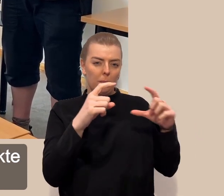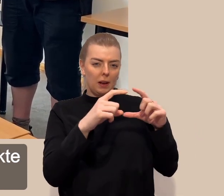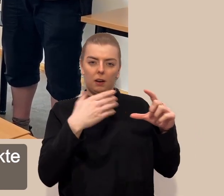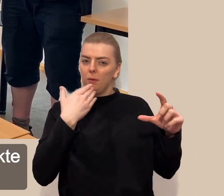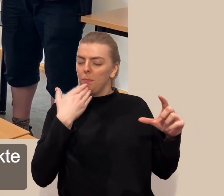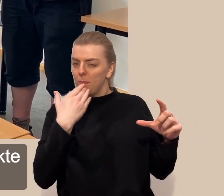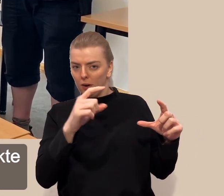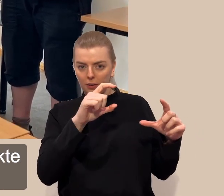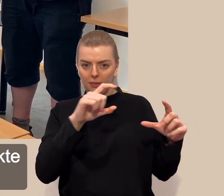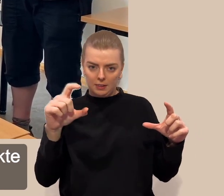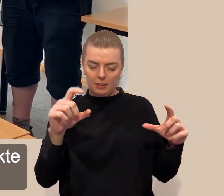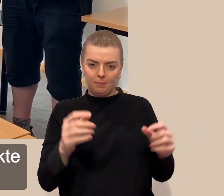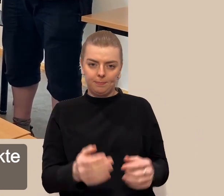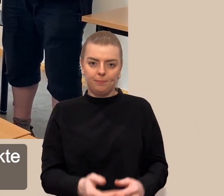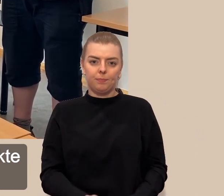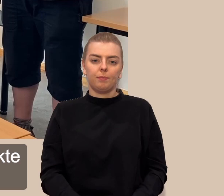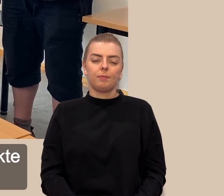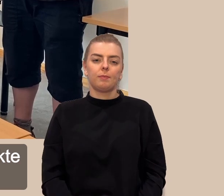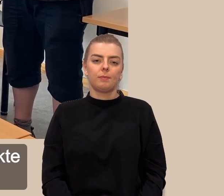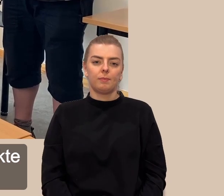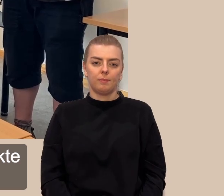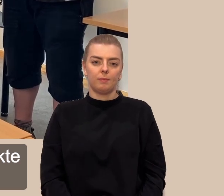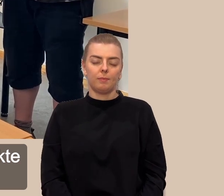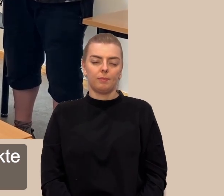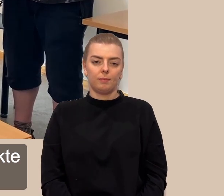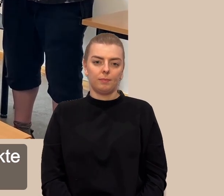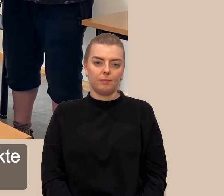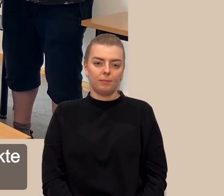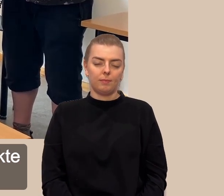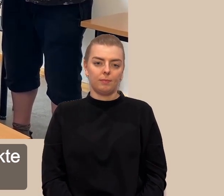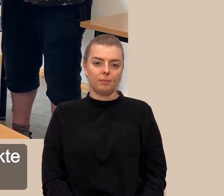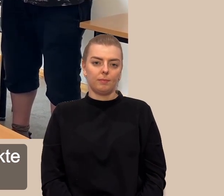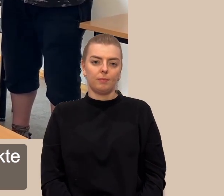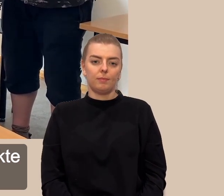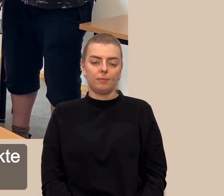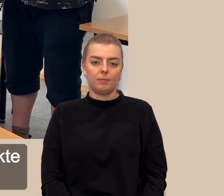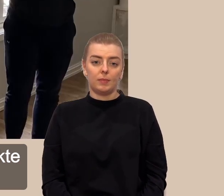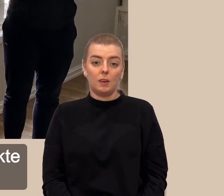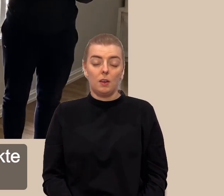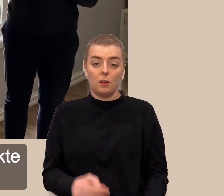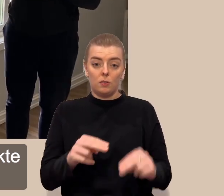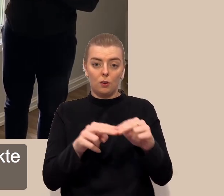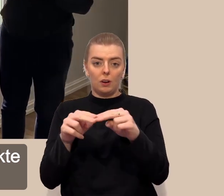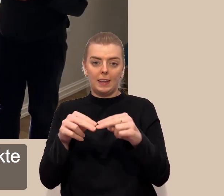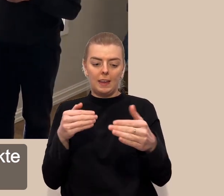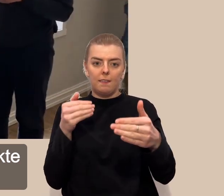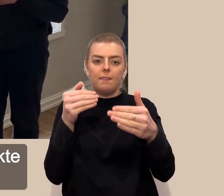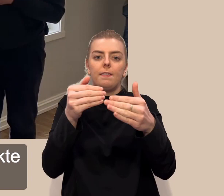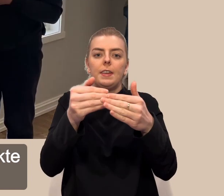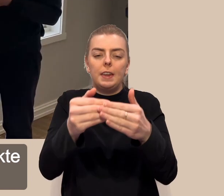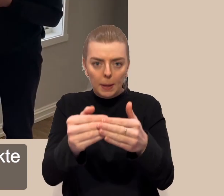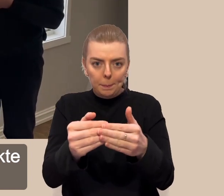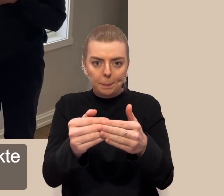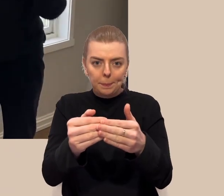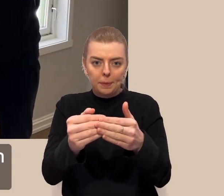we came